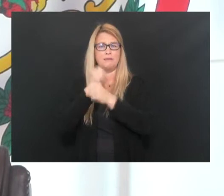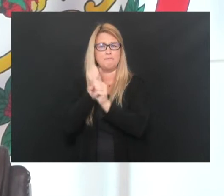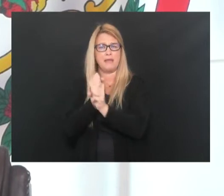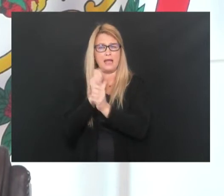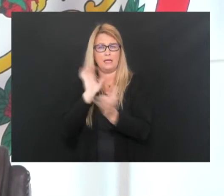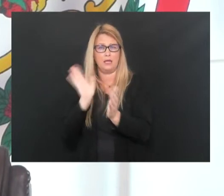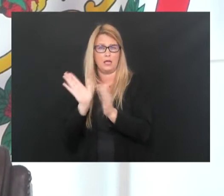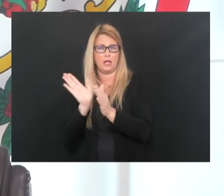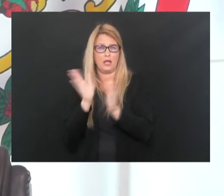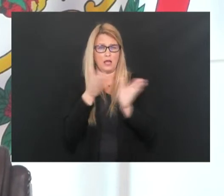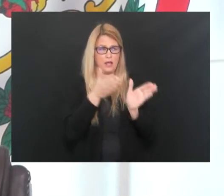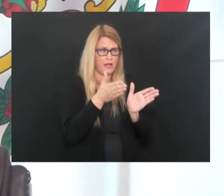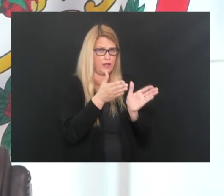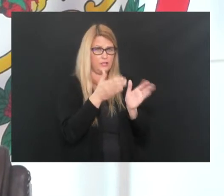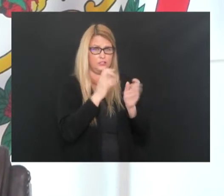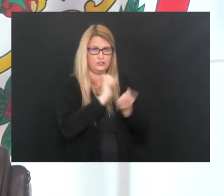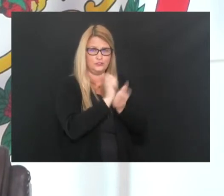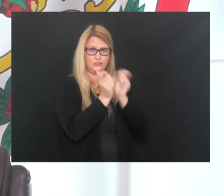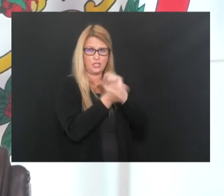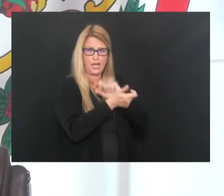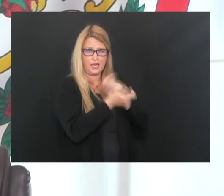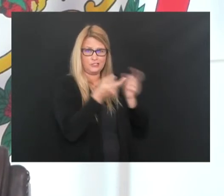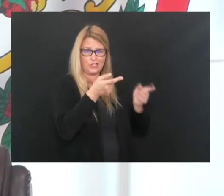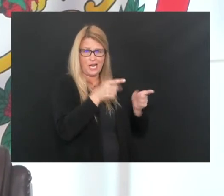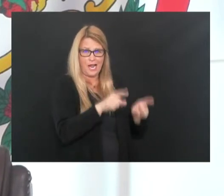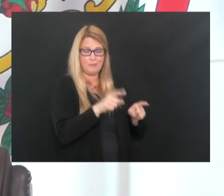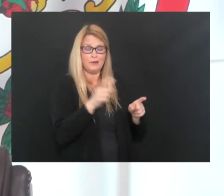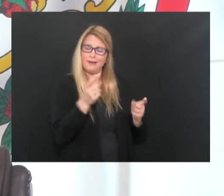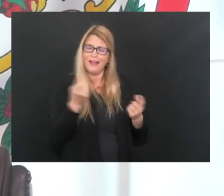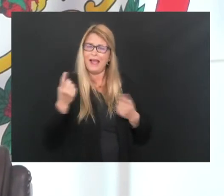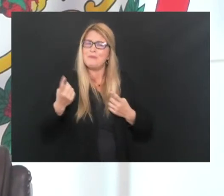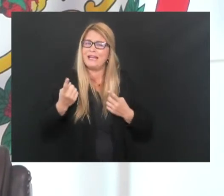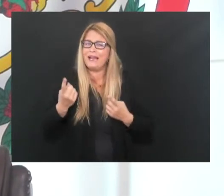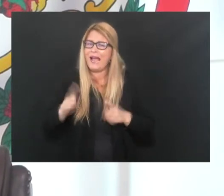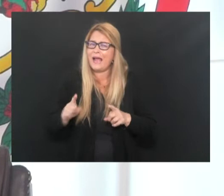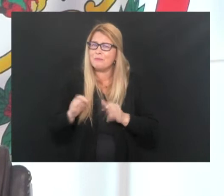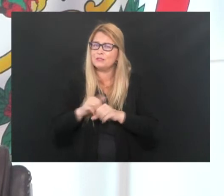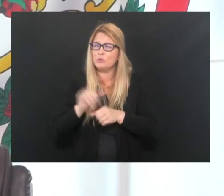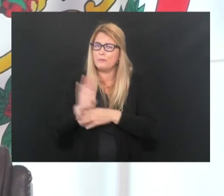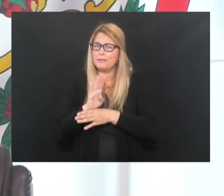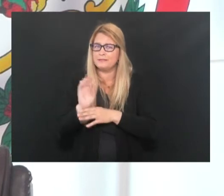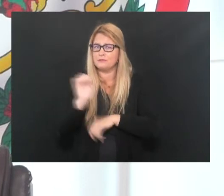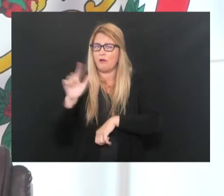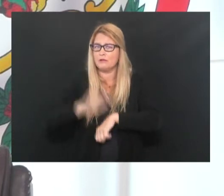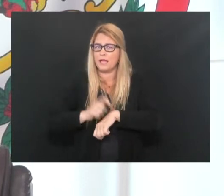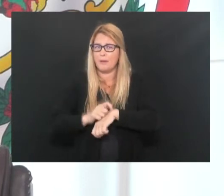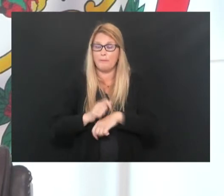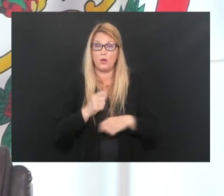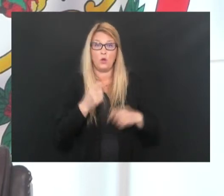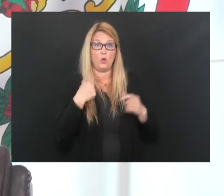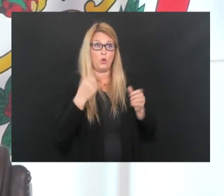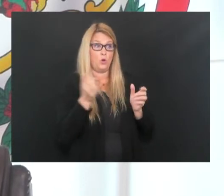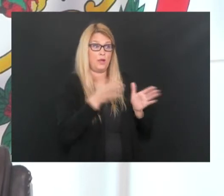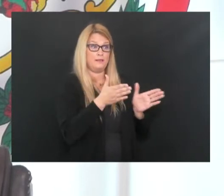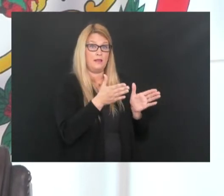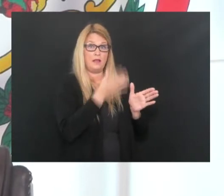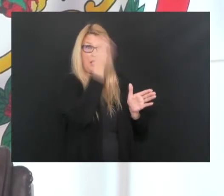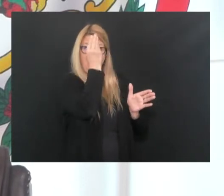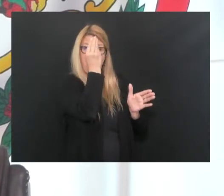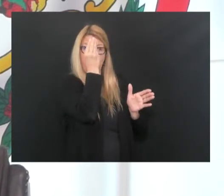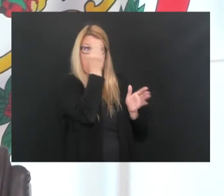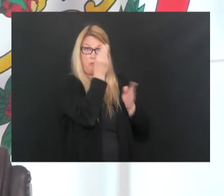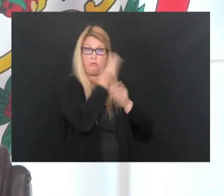and we do it in the business world, we do it in a lot of places and everything, We throw out the god-awfulest news